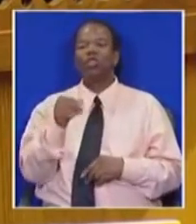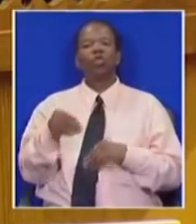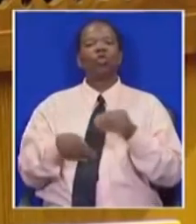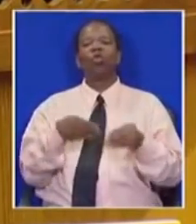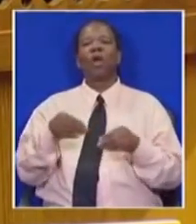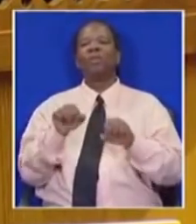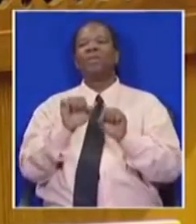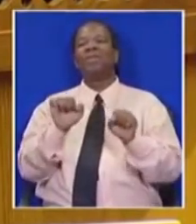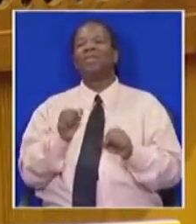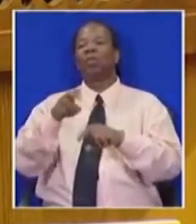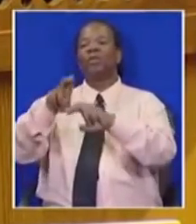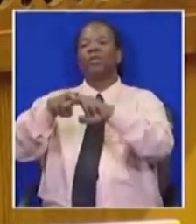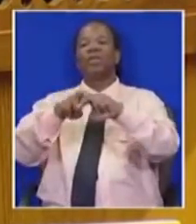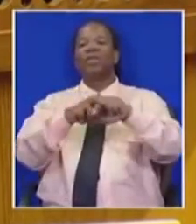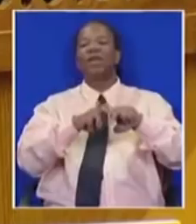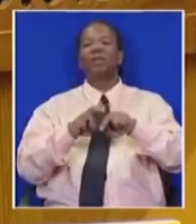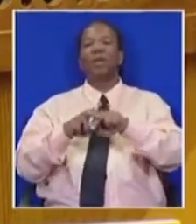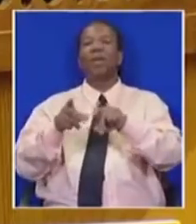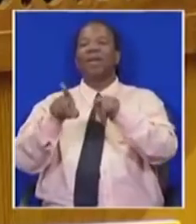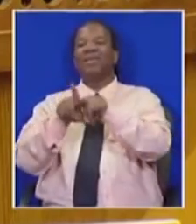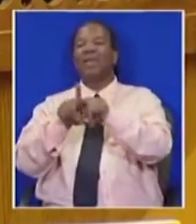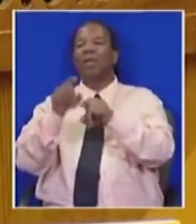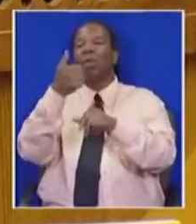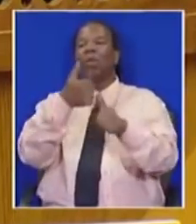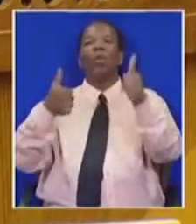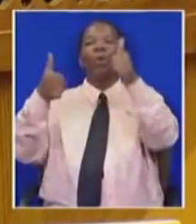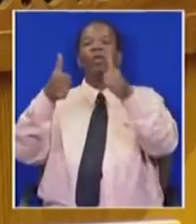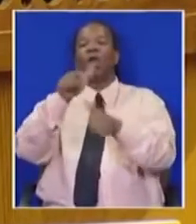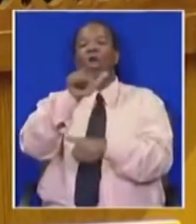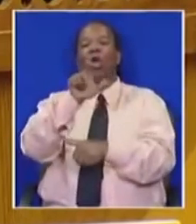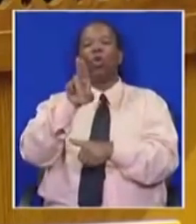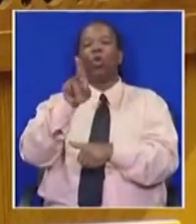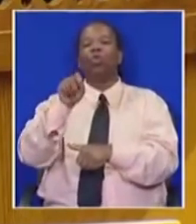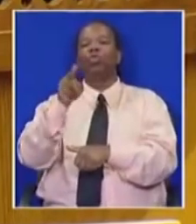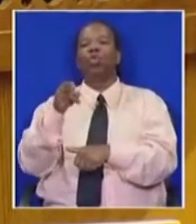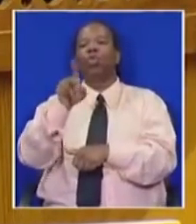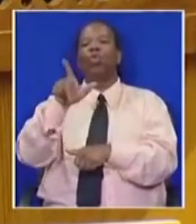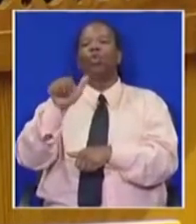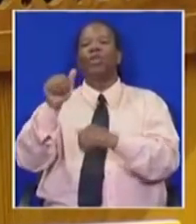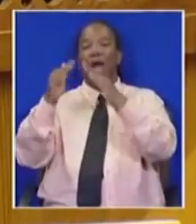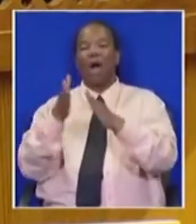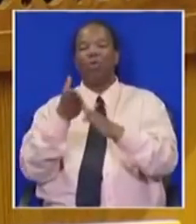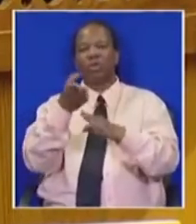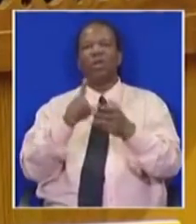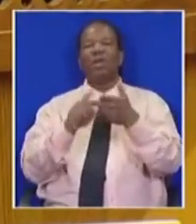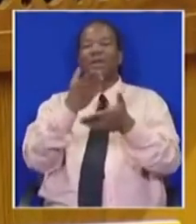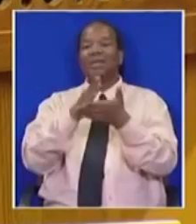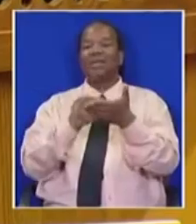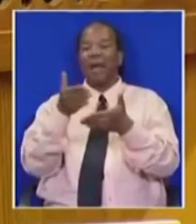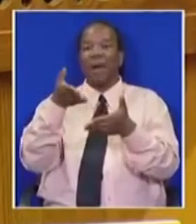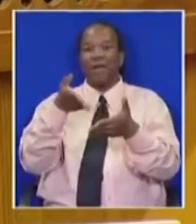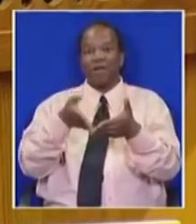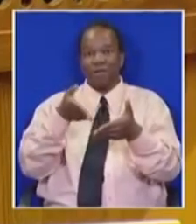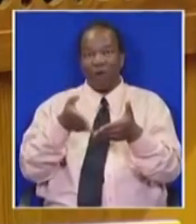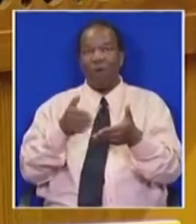house, some who still occupy senior offices at Luthuli House, and some who are in fact involved in now what is now come